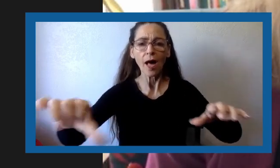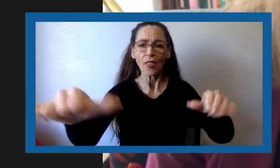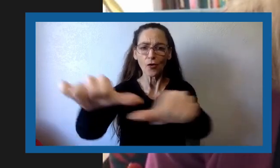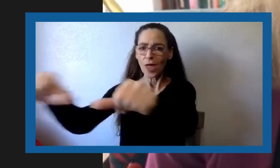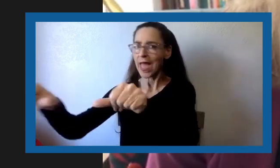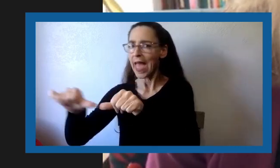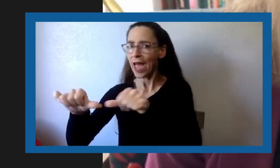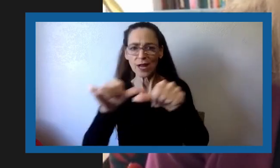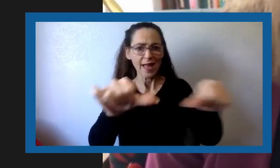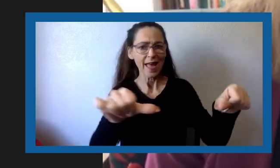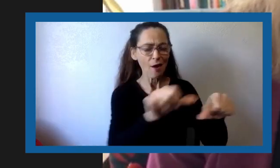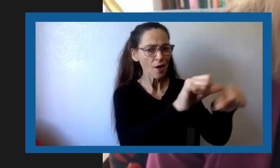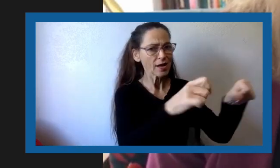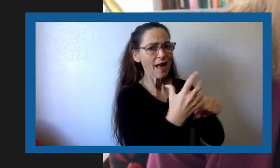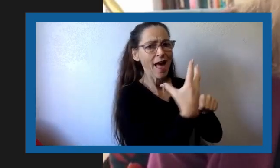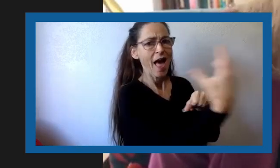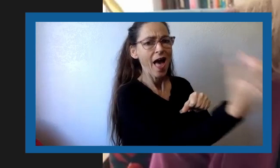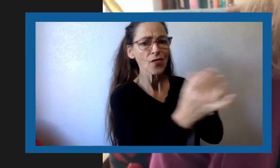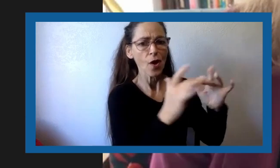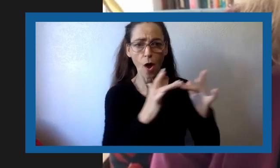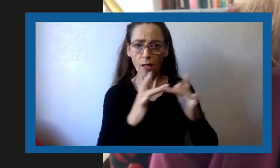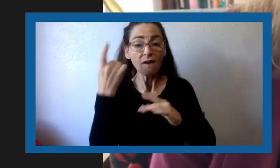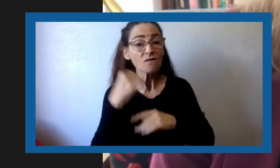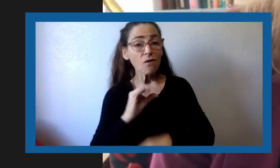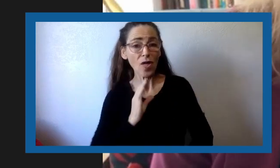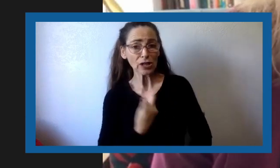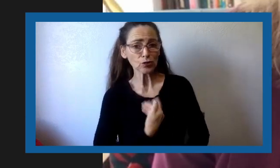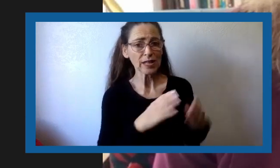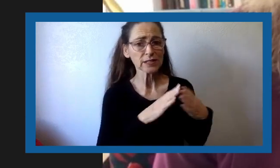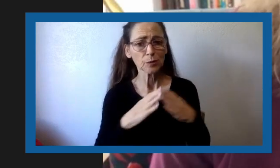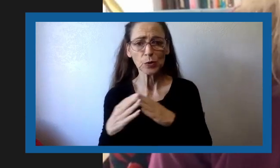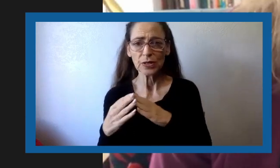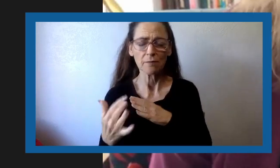areas that were out there online for the trans community.